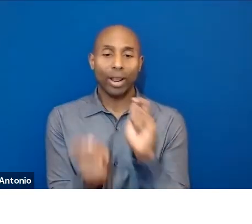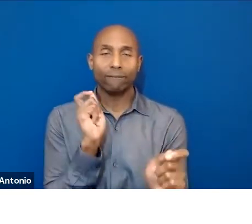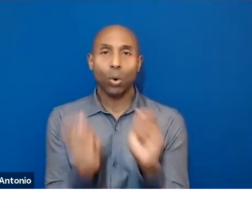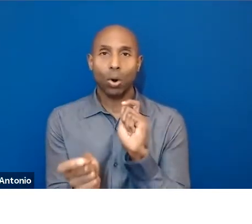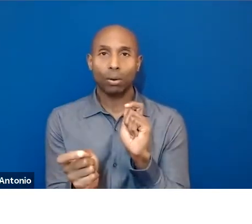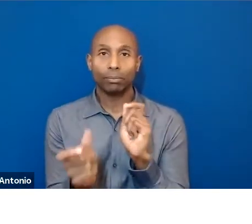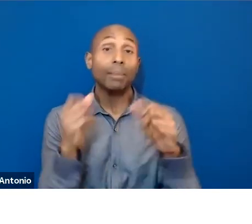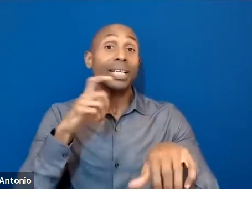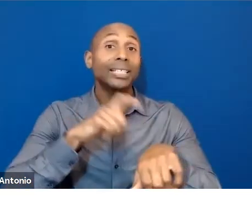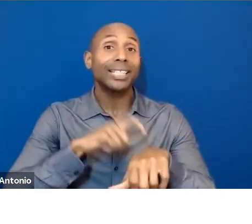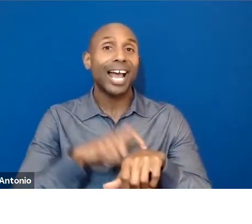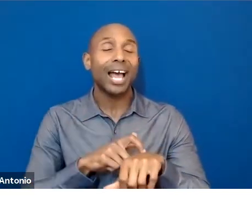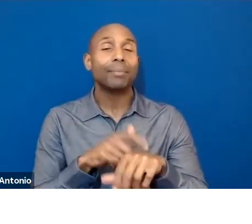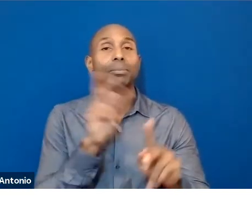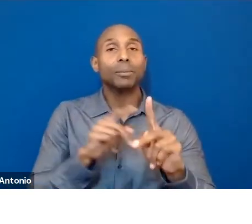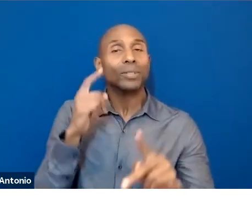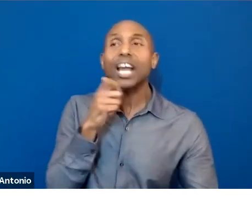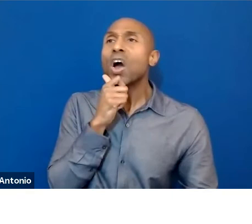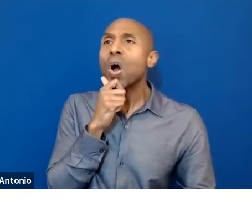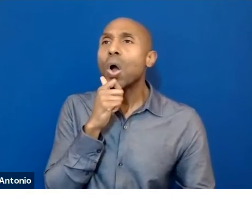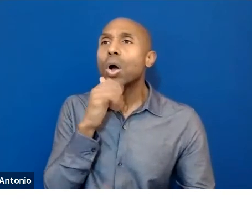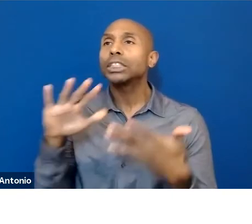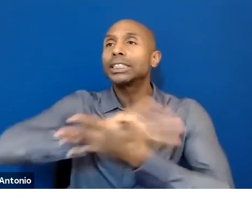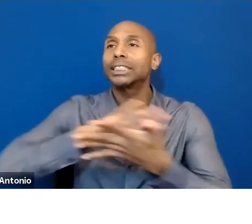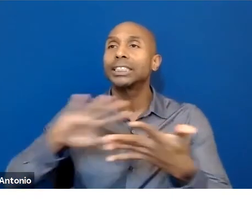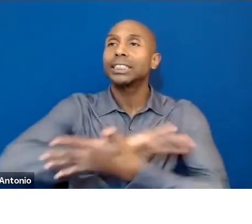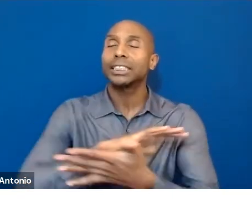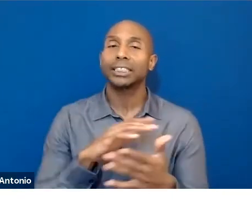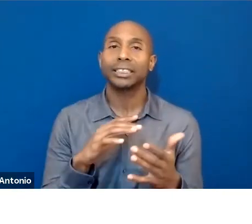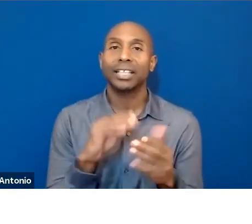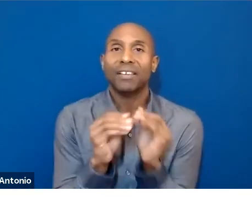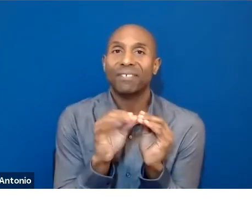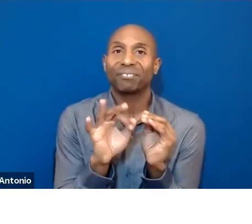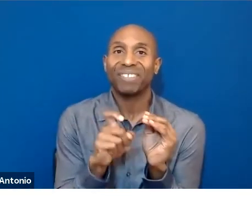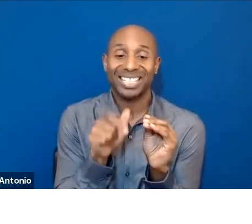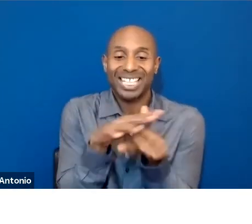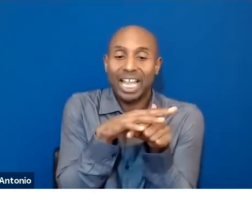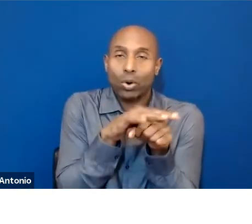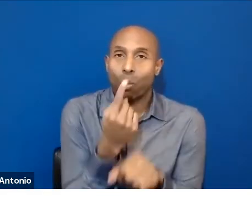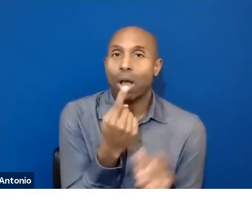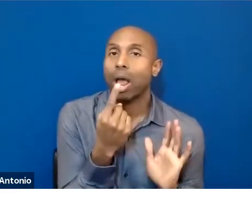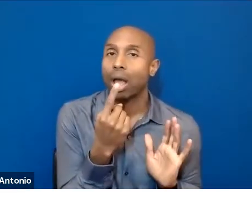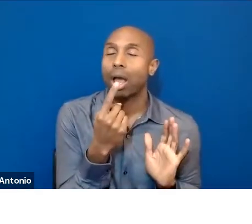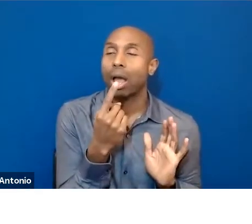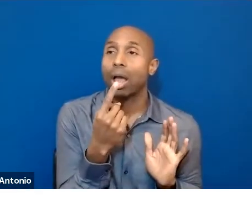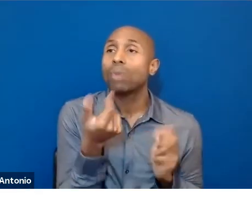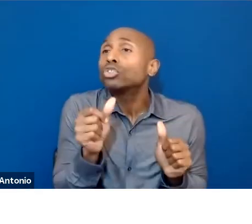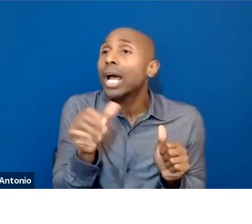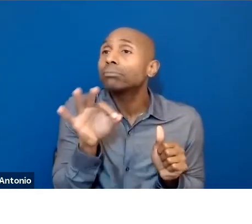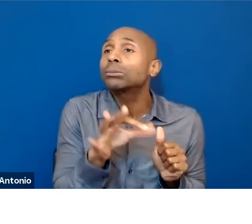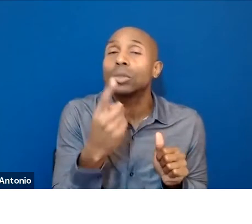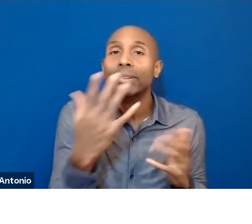on a termite infested wall. That doesn't work. You have to dismantle it